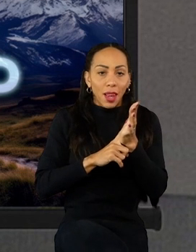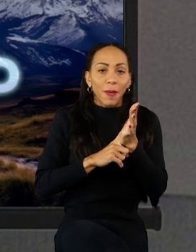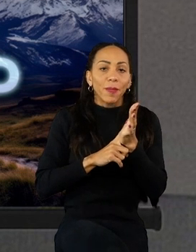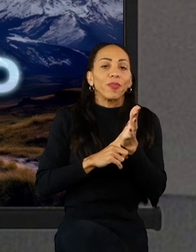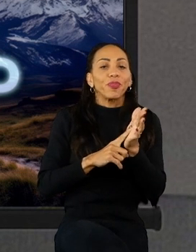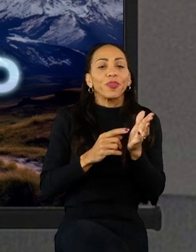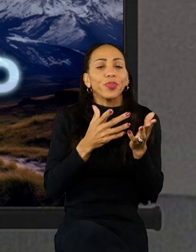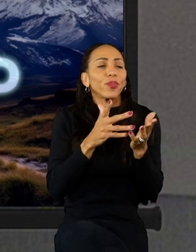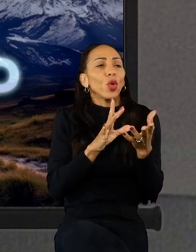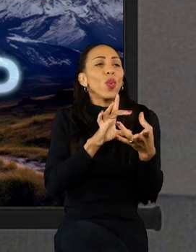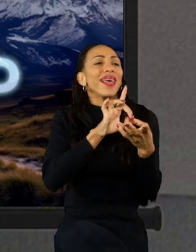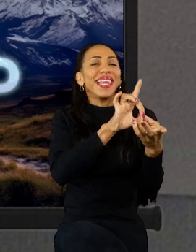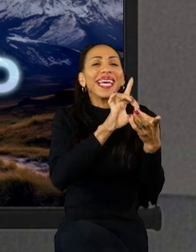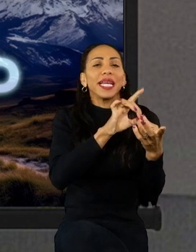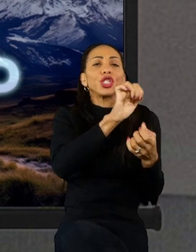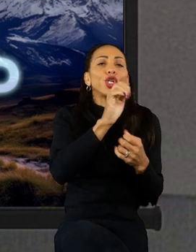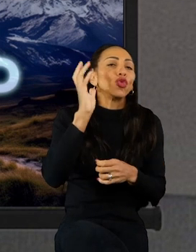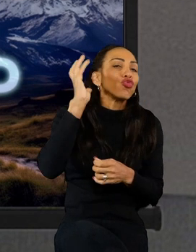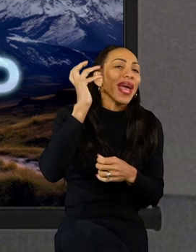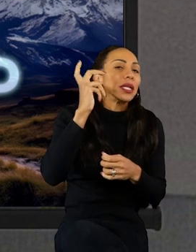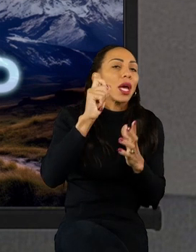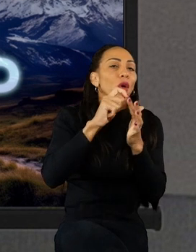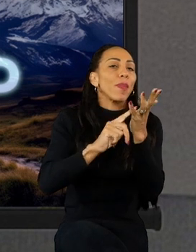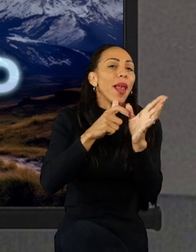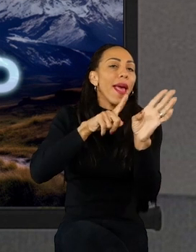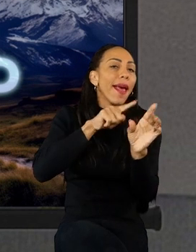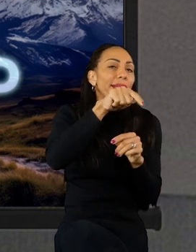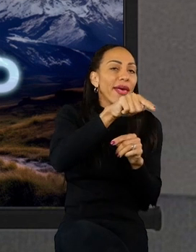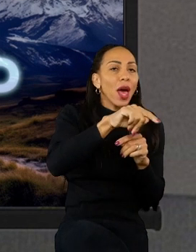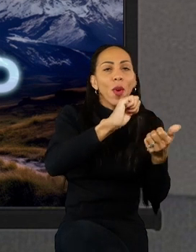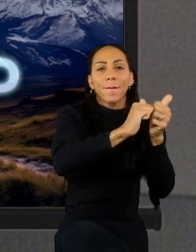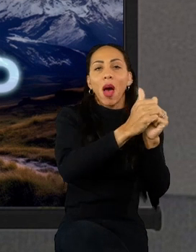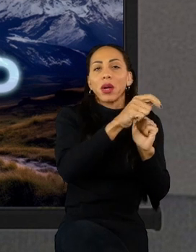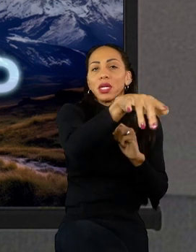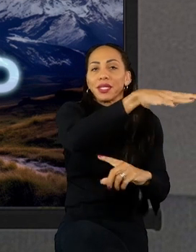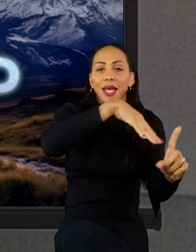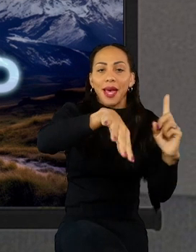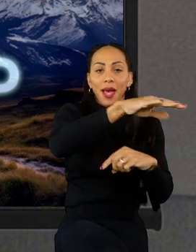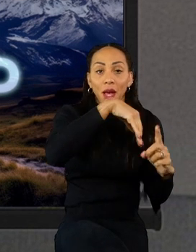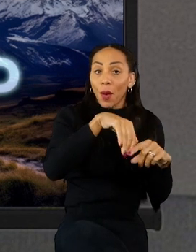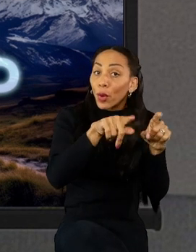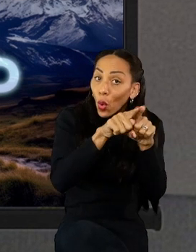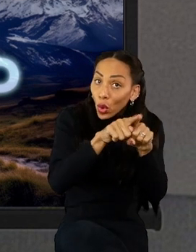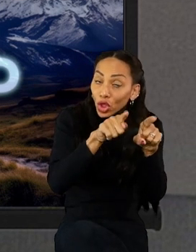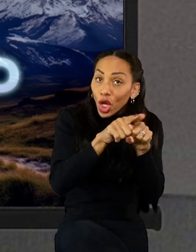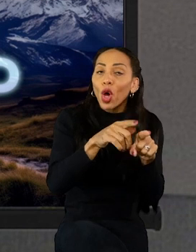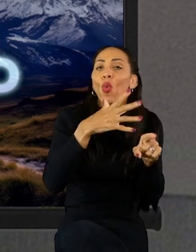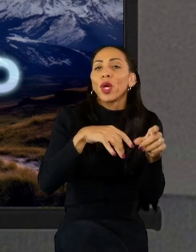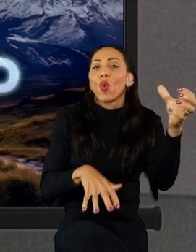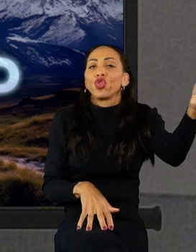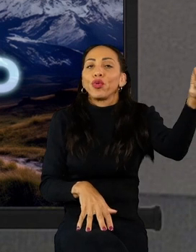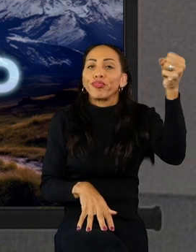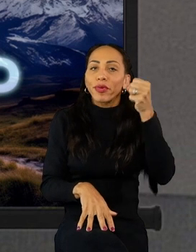a radio play with partners on the ground there. But in the run up to that and through the development of the piece, we're going to be bringing